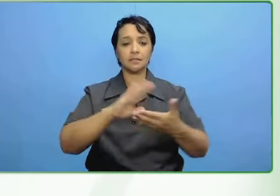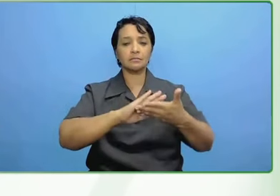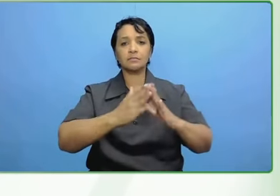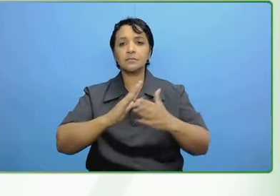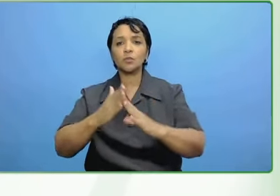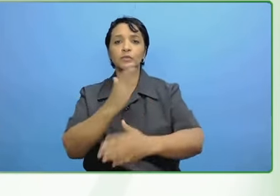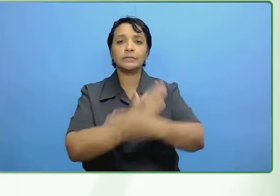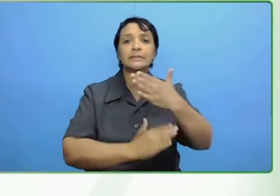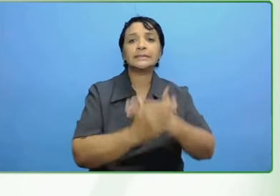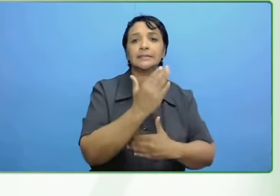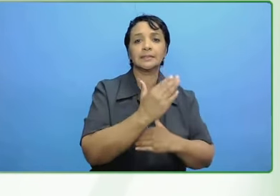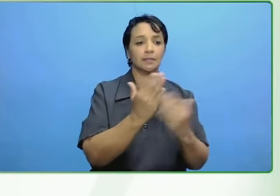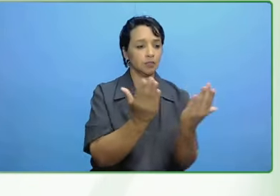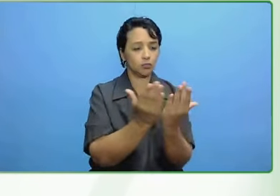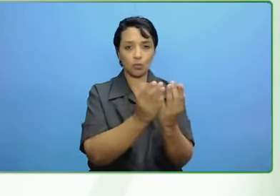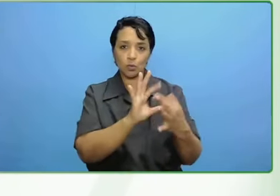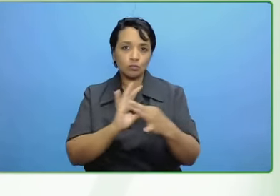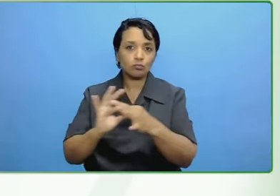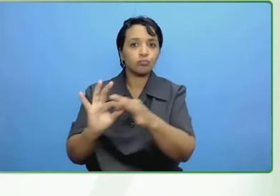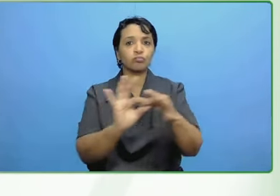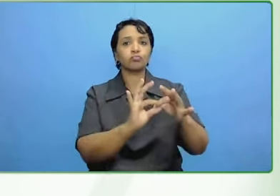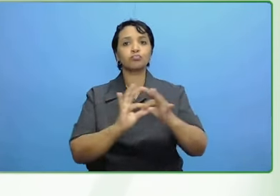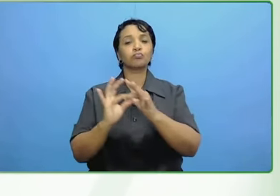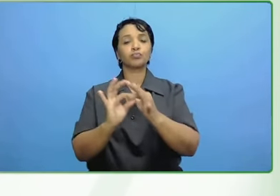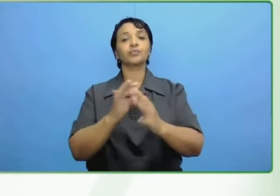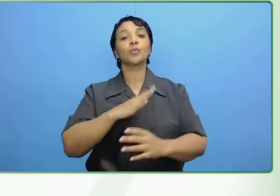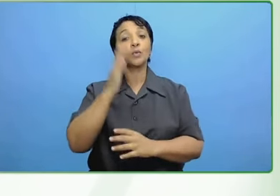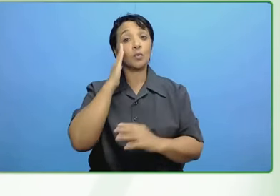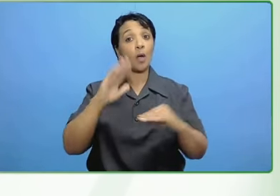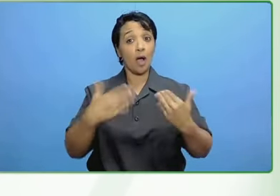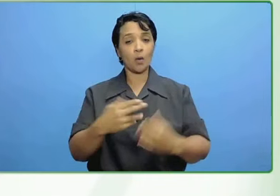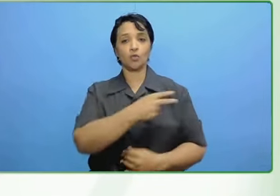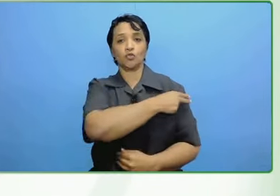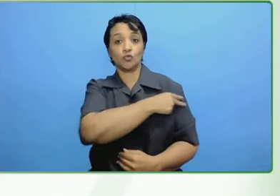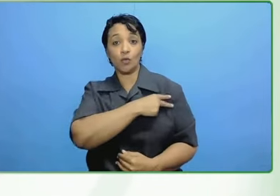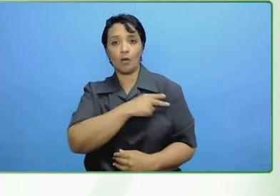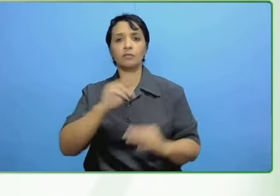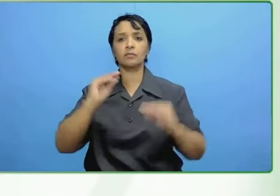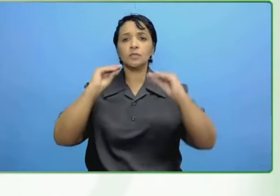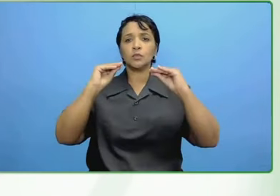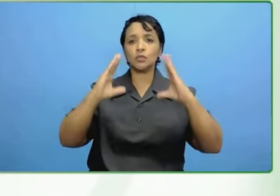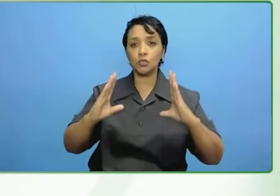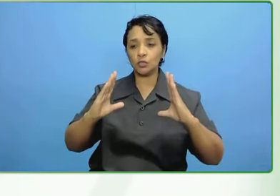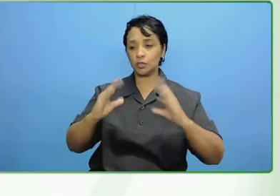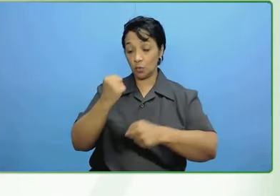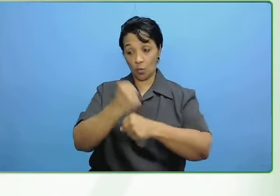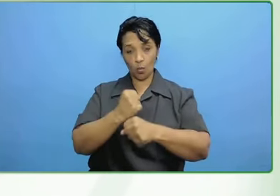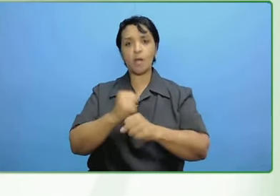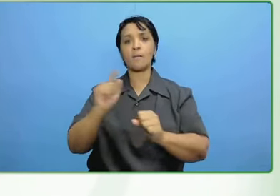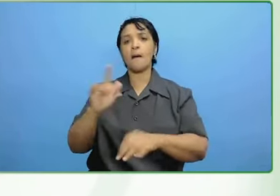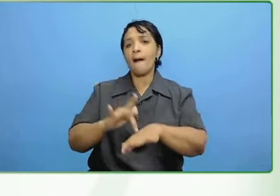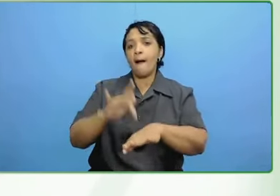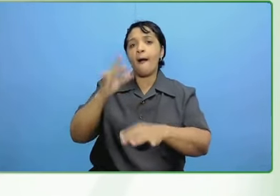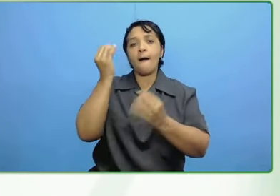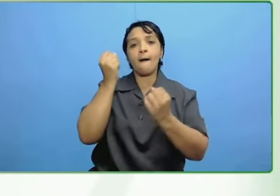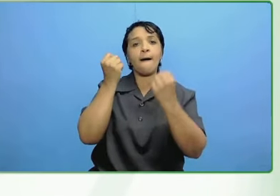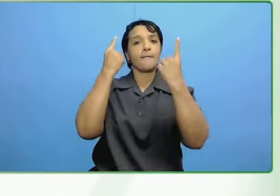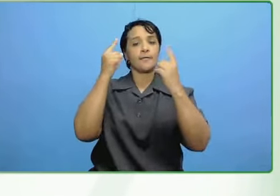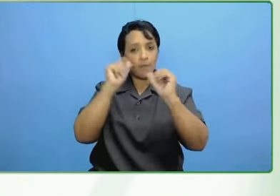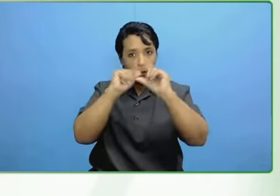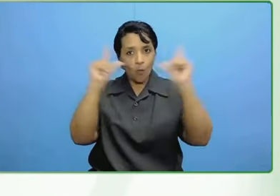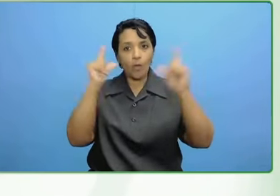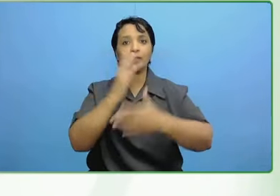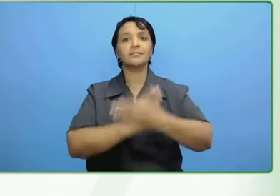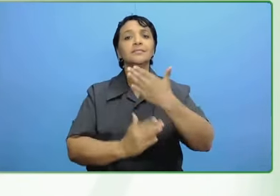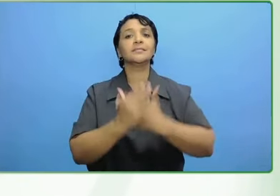basis to ensure the professional development of school staff, especially teachers, as well as the effective and quality implementation of